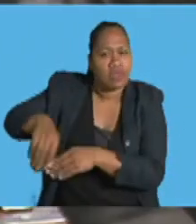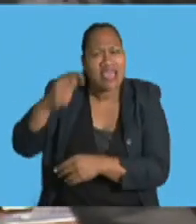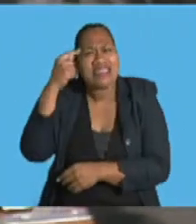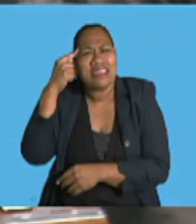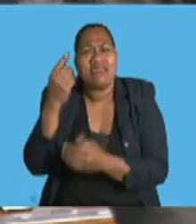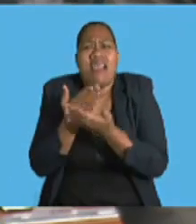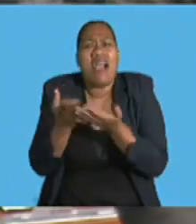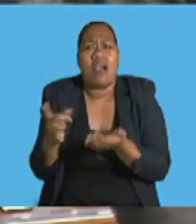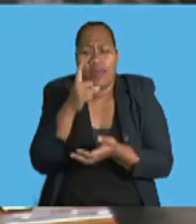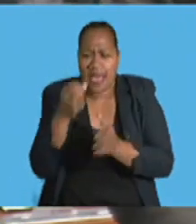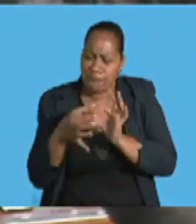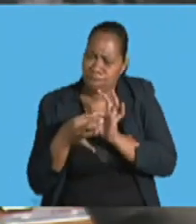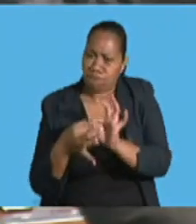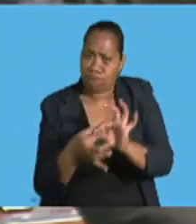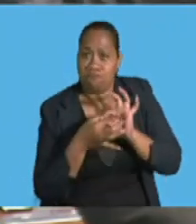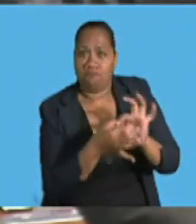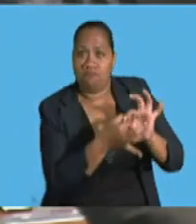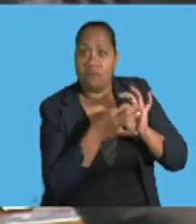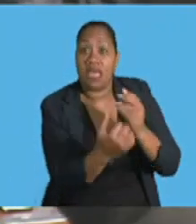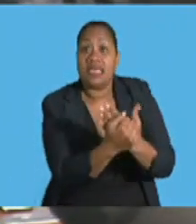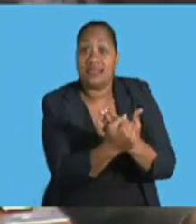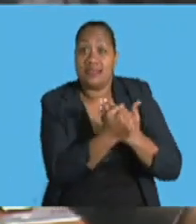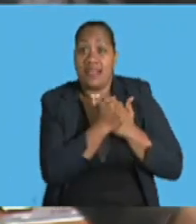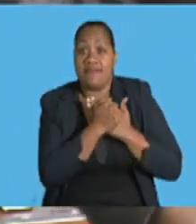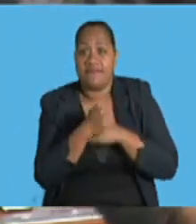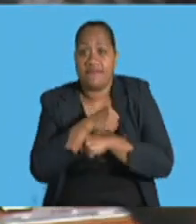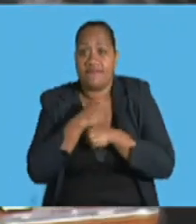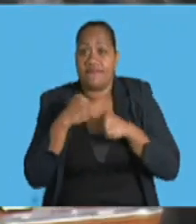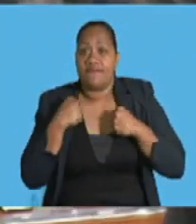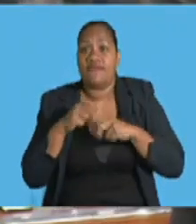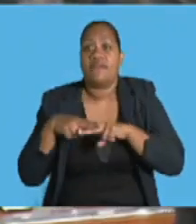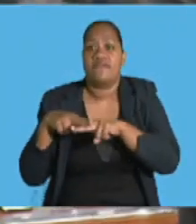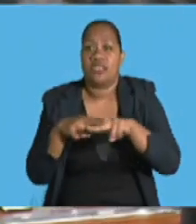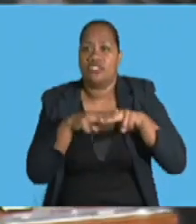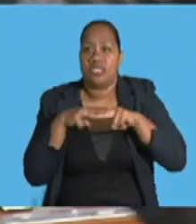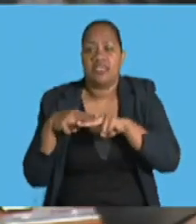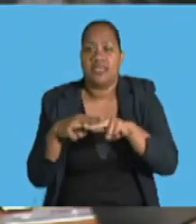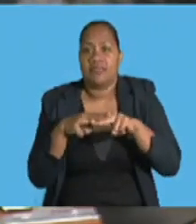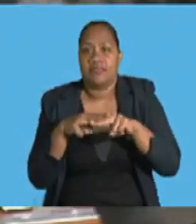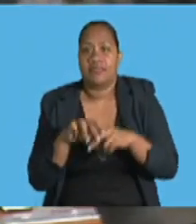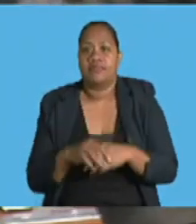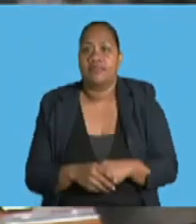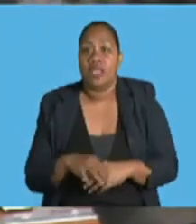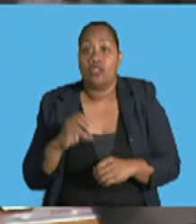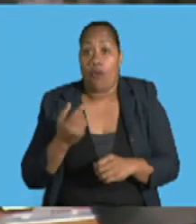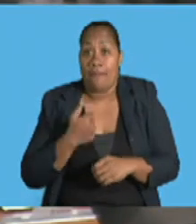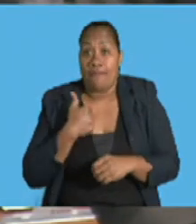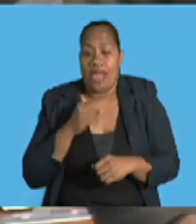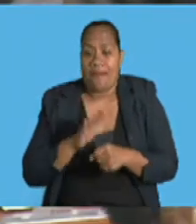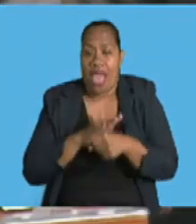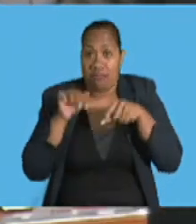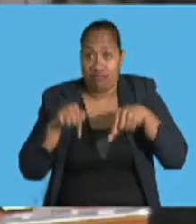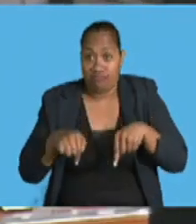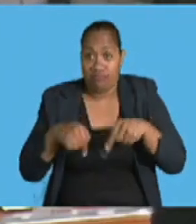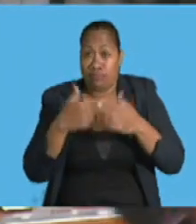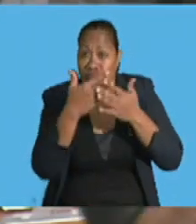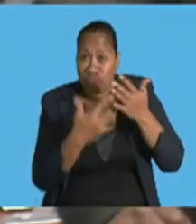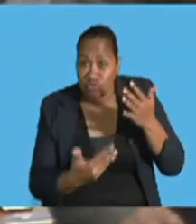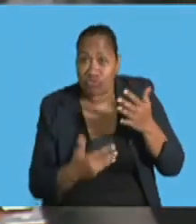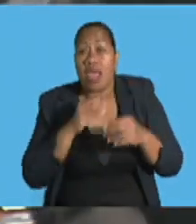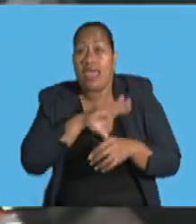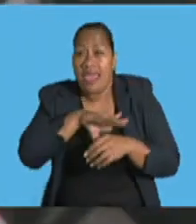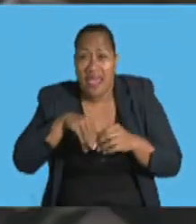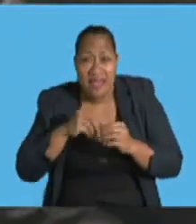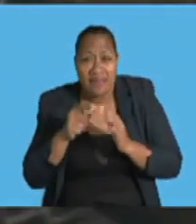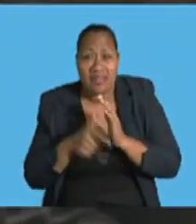work together for the sake of our Fiji. I have made this statement at every speaking opportunity